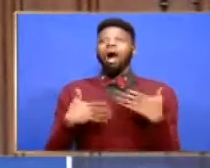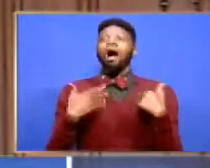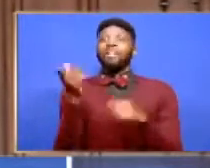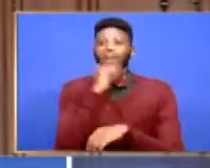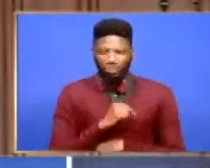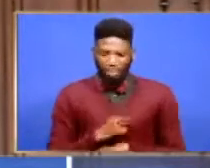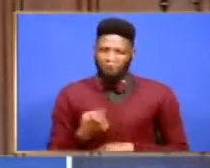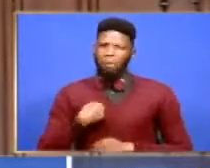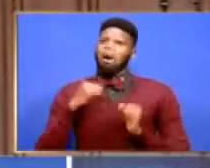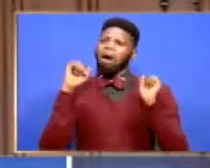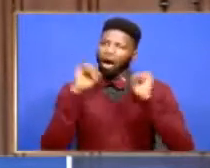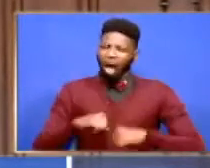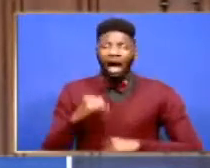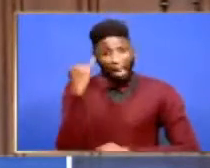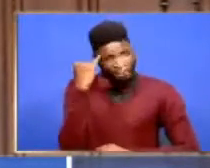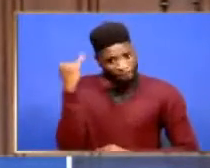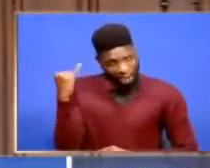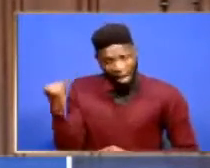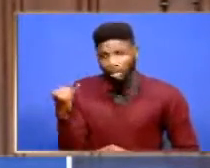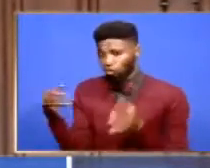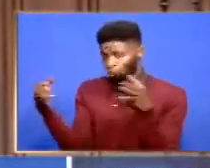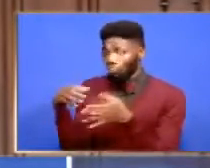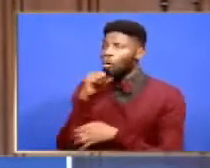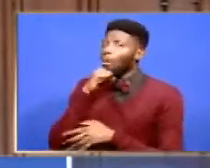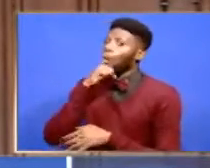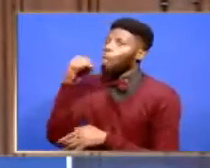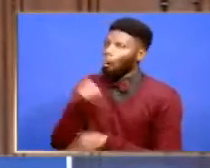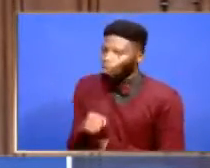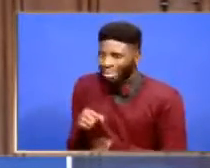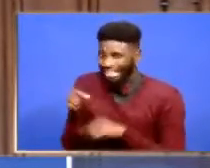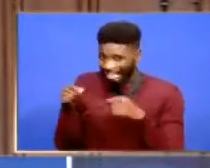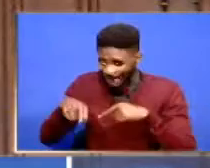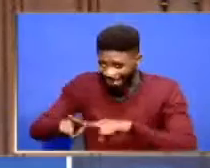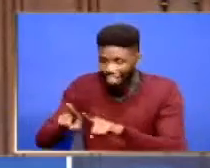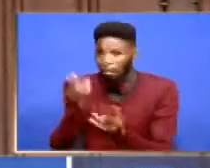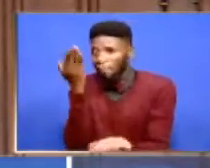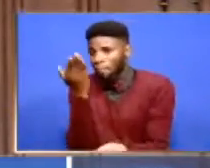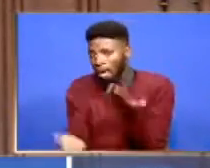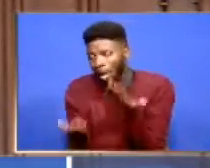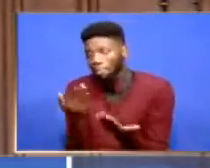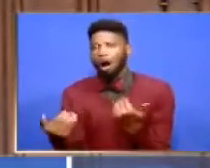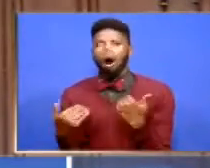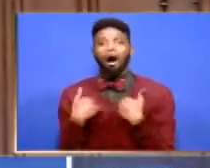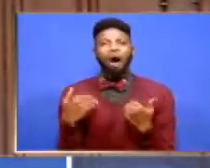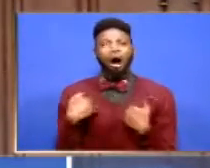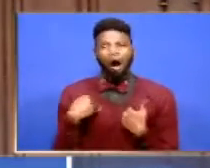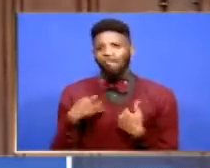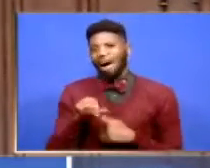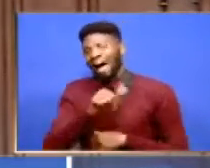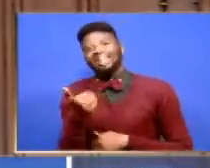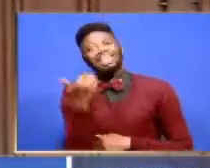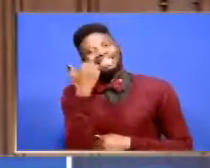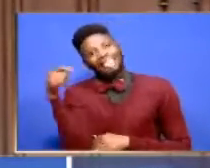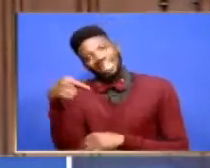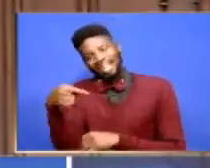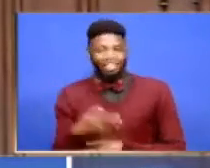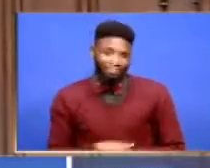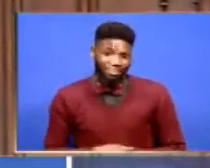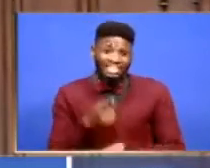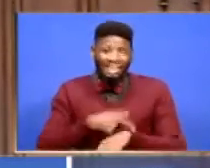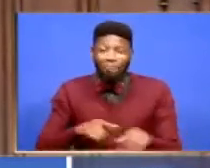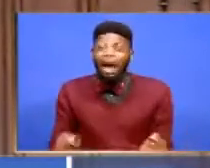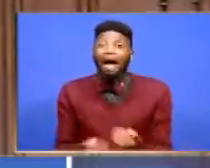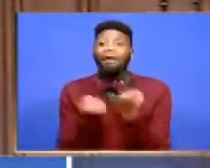imagine the older folks who may have those challenges already. When they are exposed